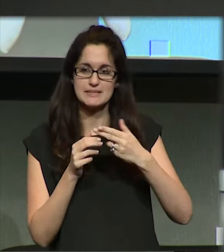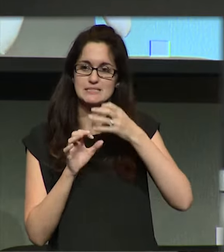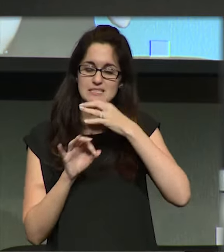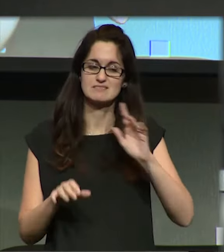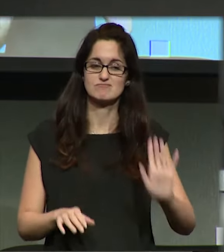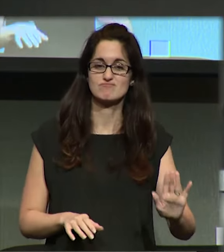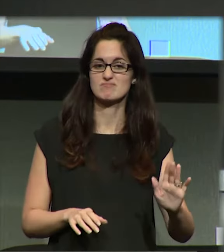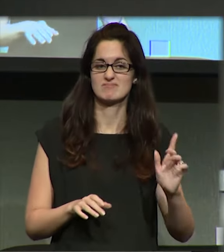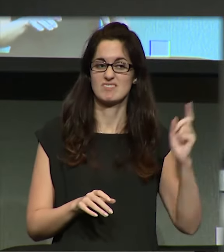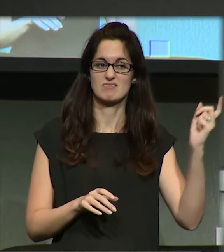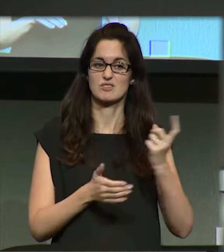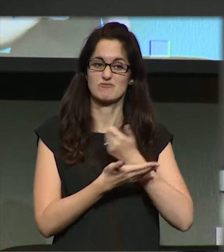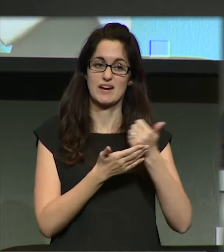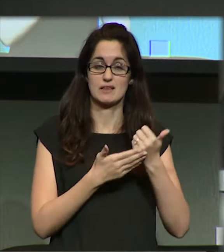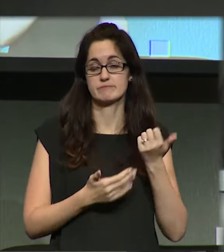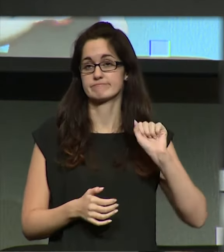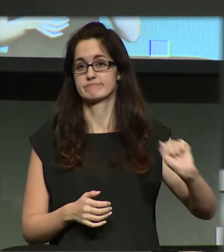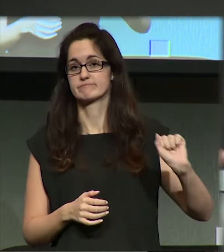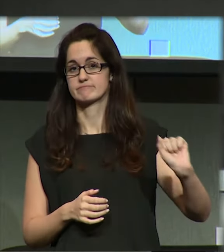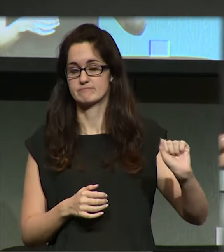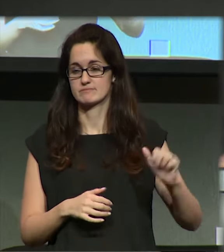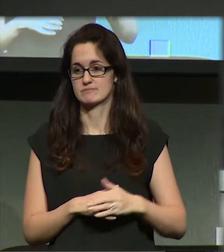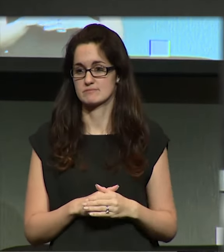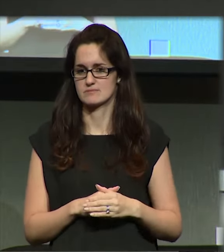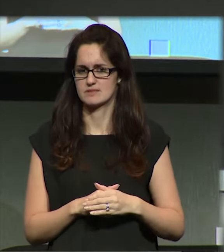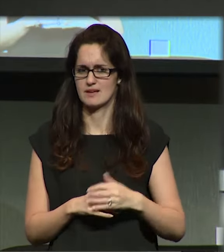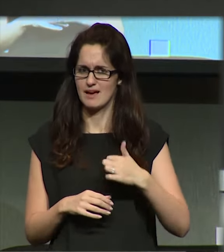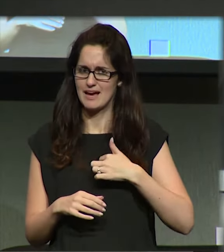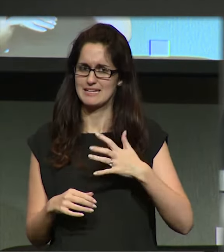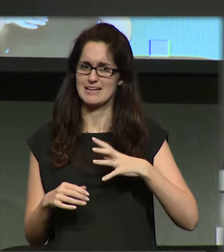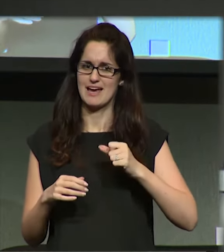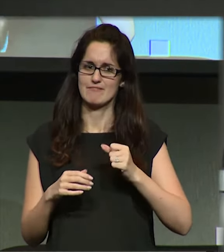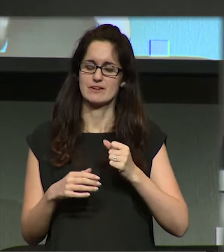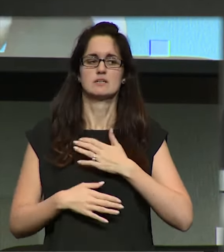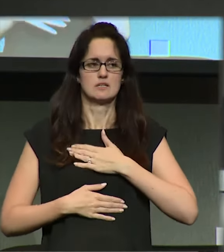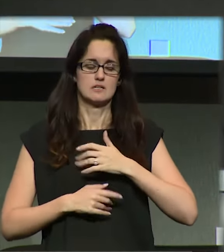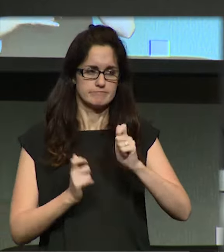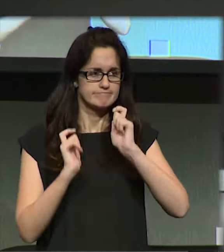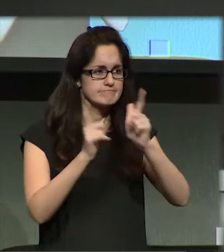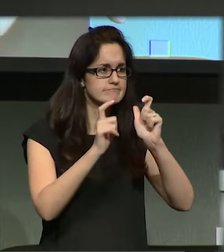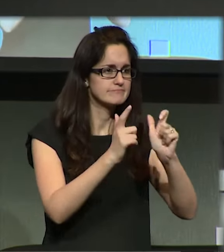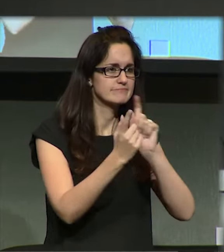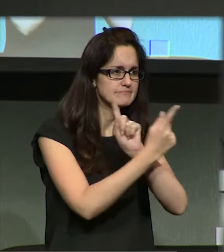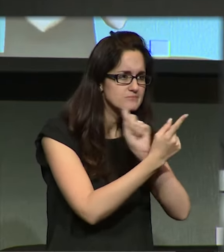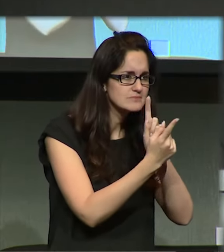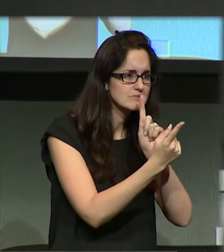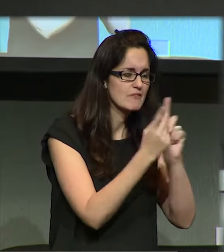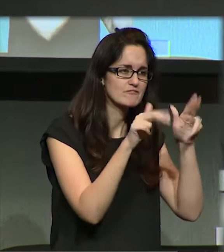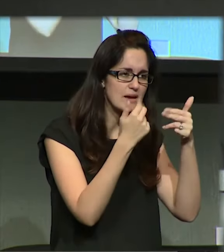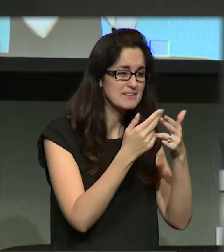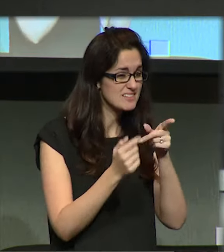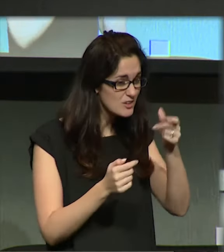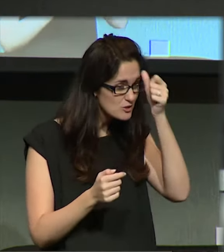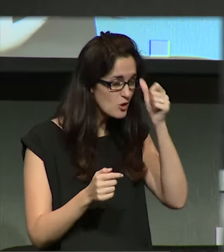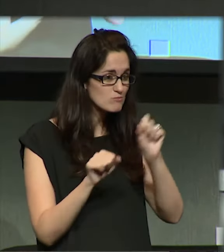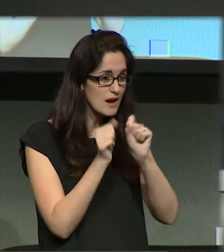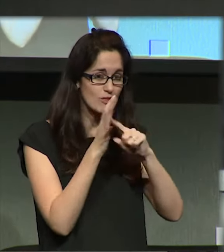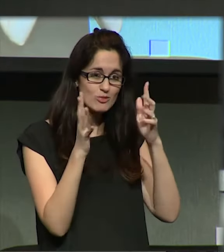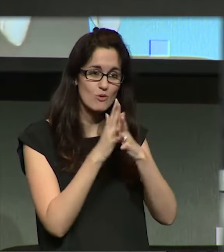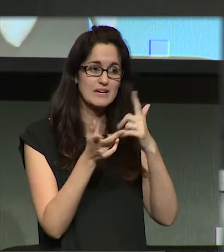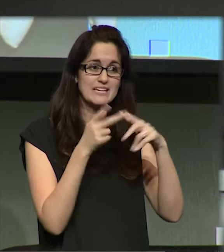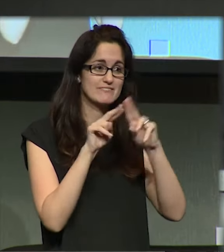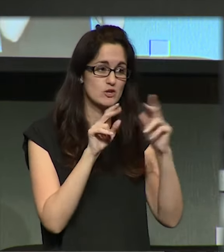to school every day. If I haven't got the courage to go out and have a conversation with those parents and say, you know, it's actually against the law to not bring your kids,